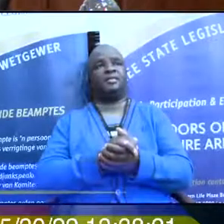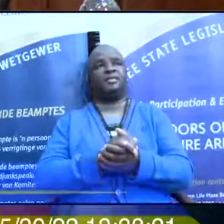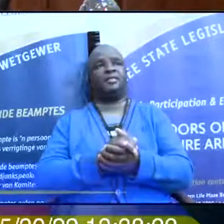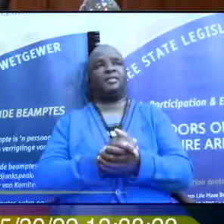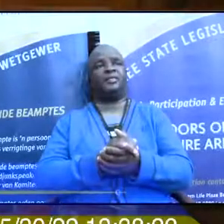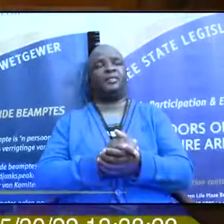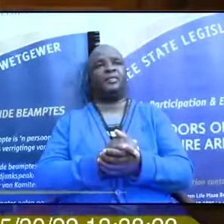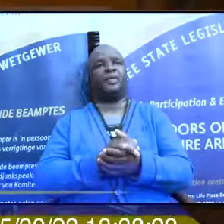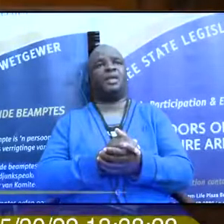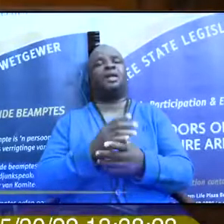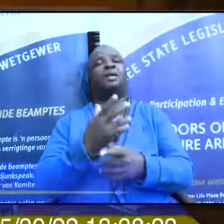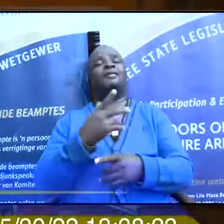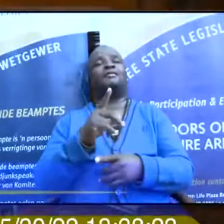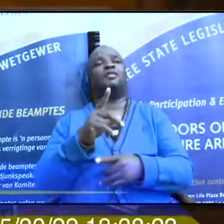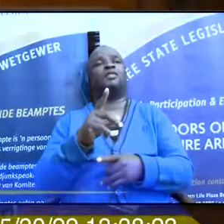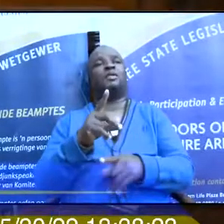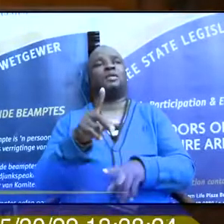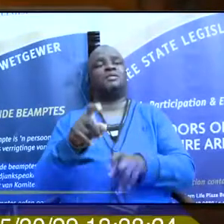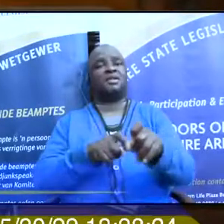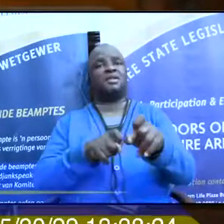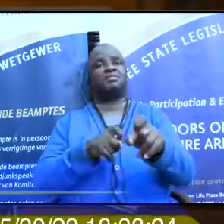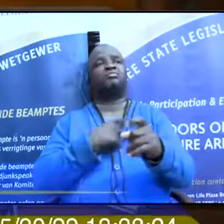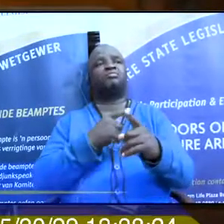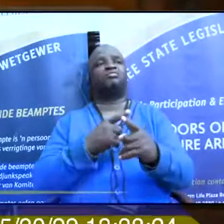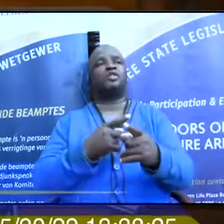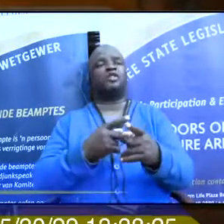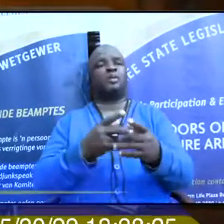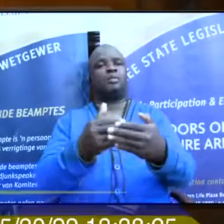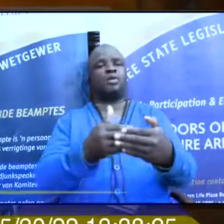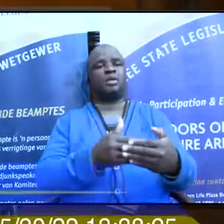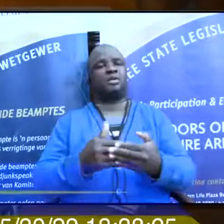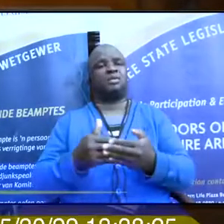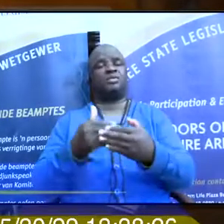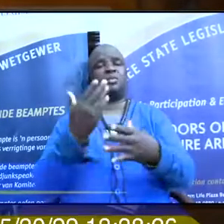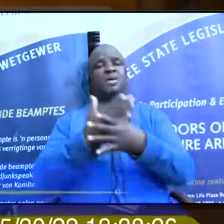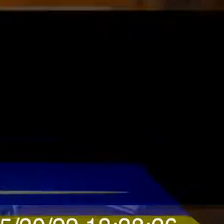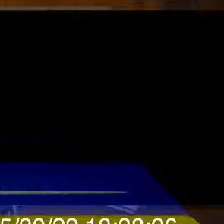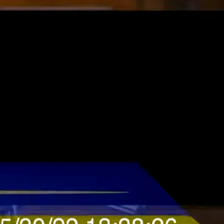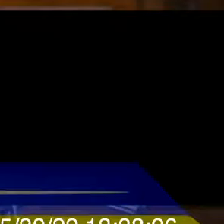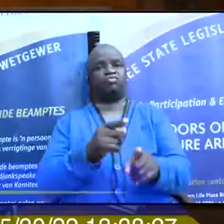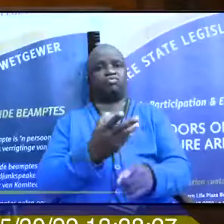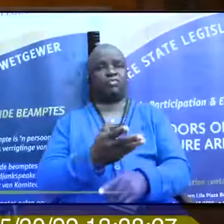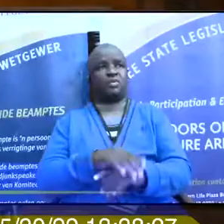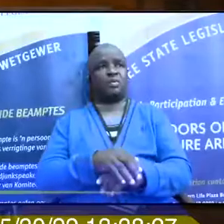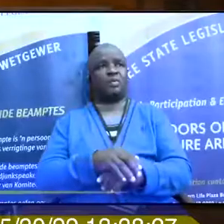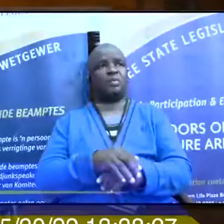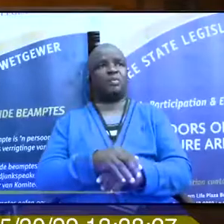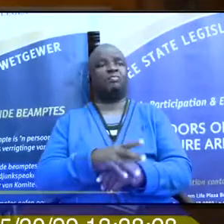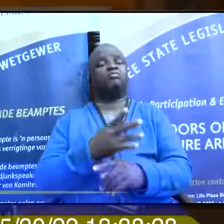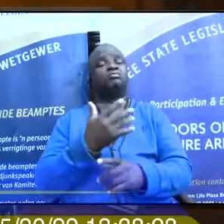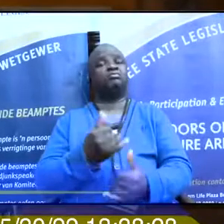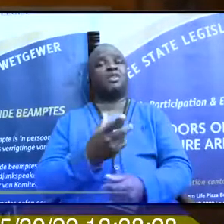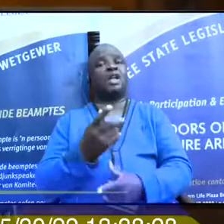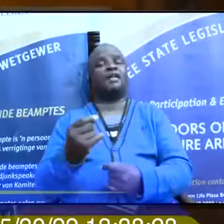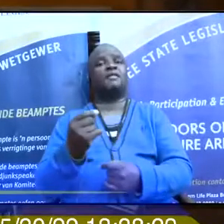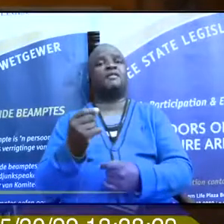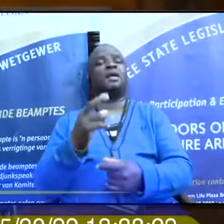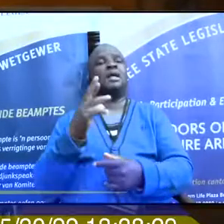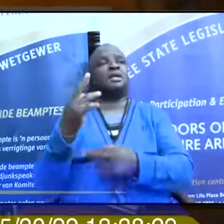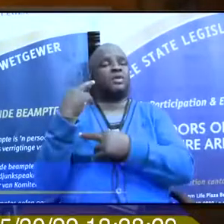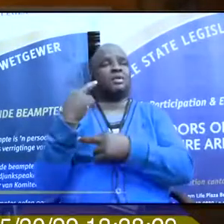for you for failing to protect the vulnerable workers you have a moral responsibility